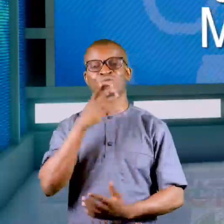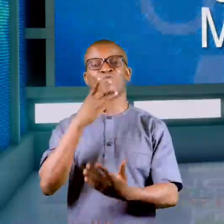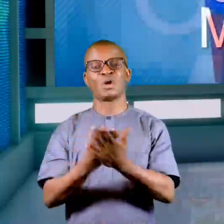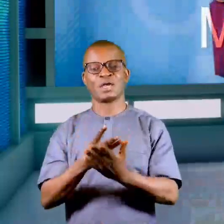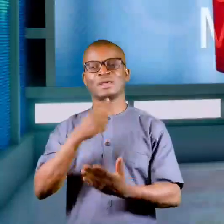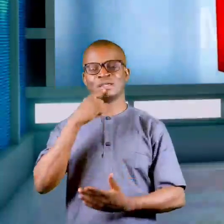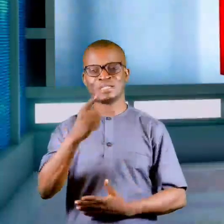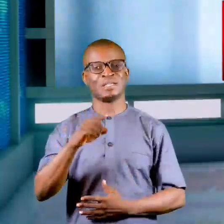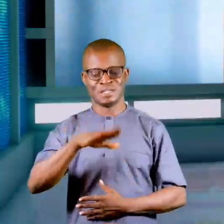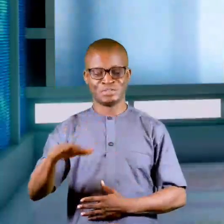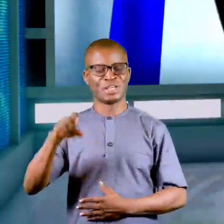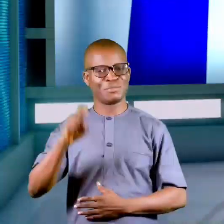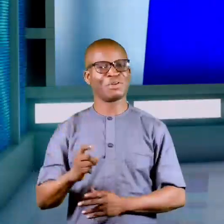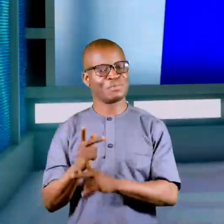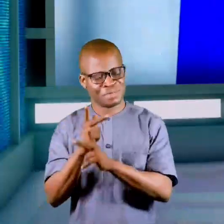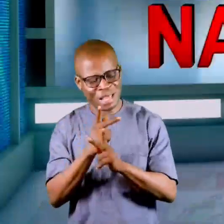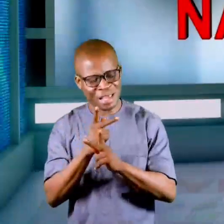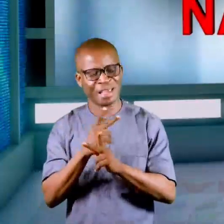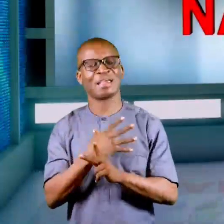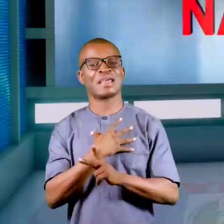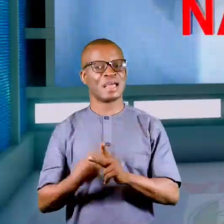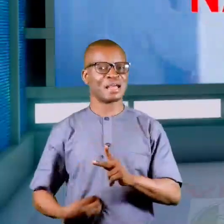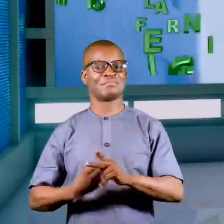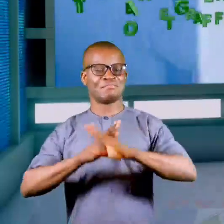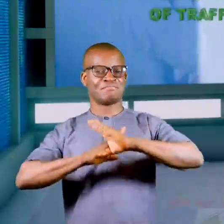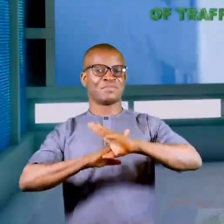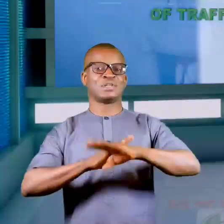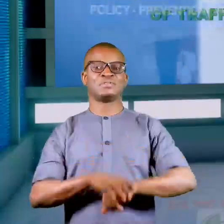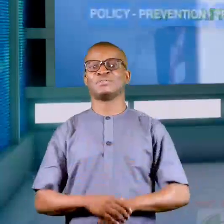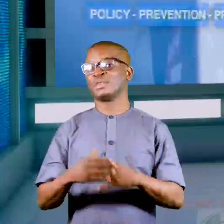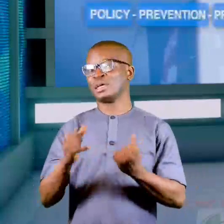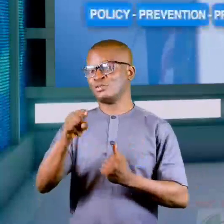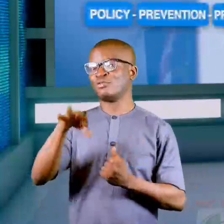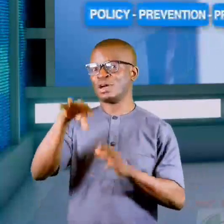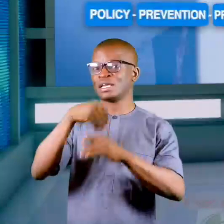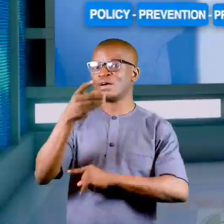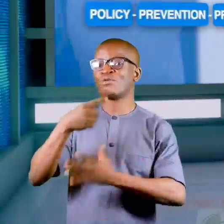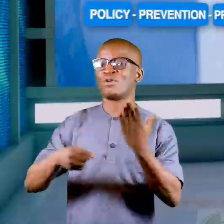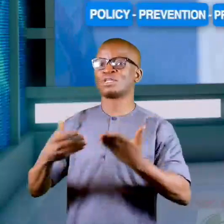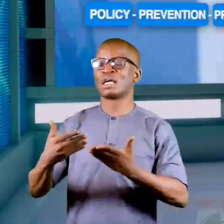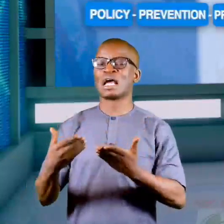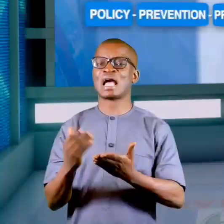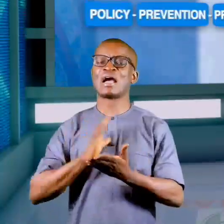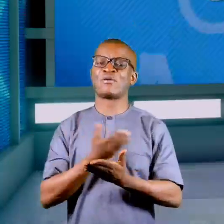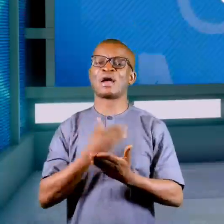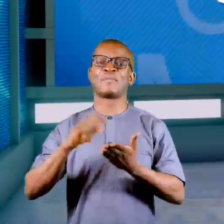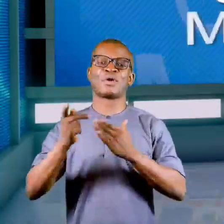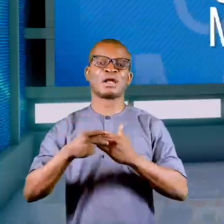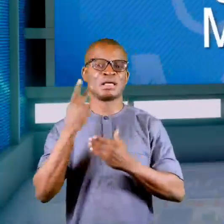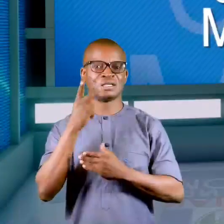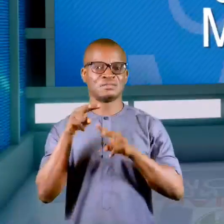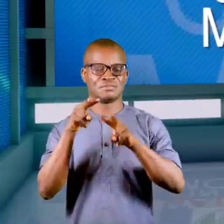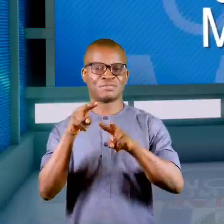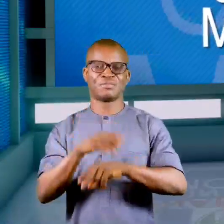Well said. Children are to be nurtured and protected. So now let's find out what's new on our event segment.